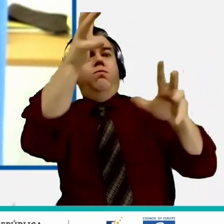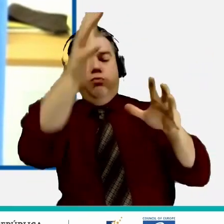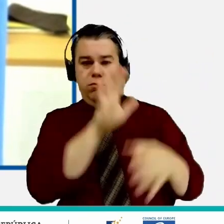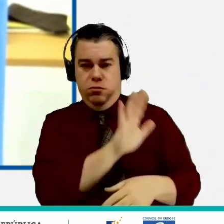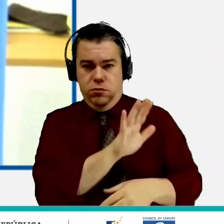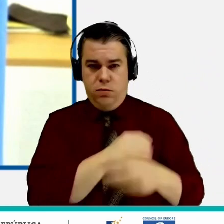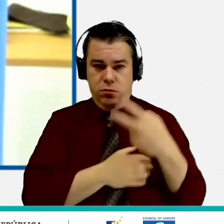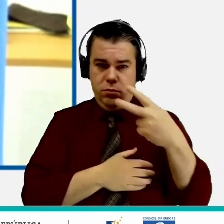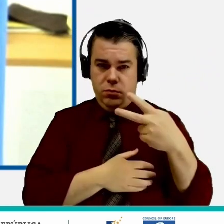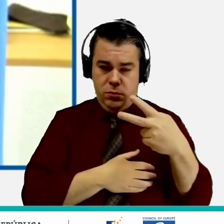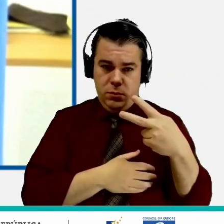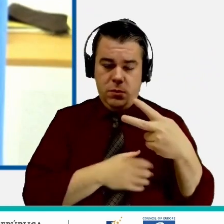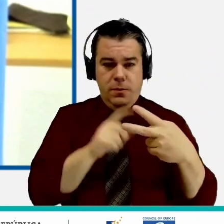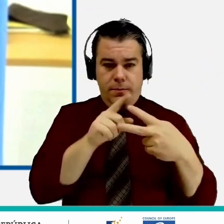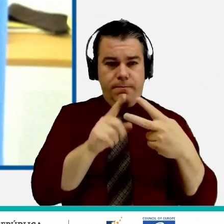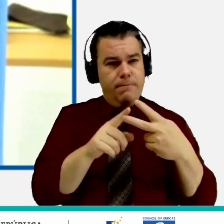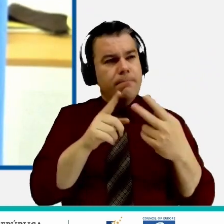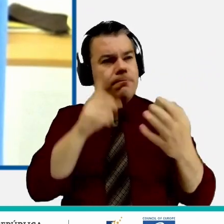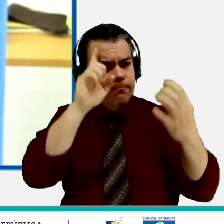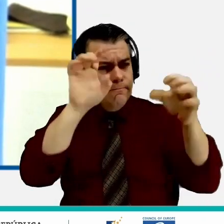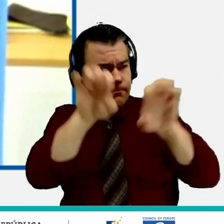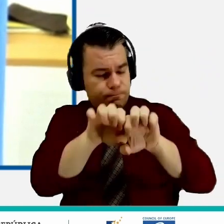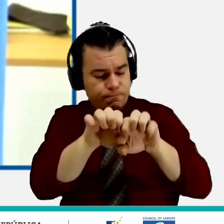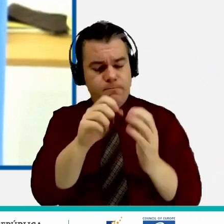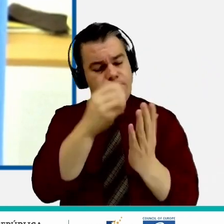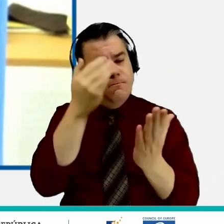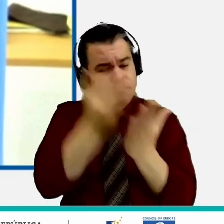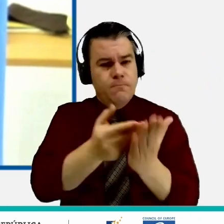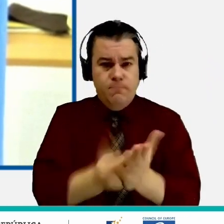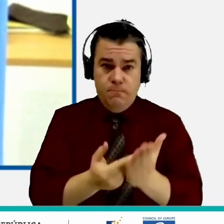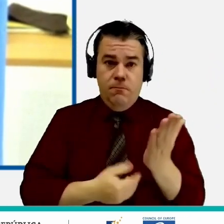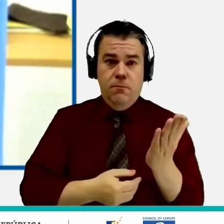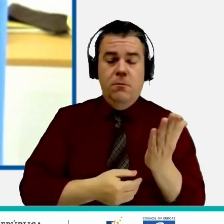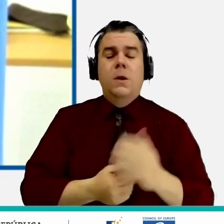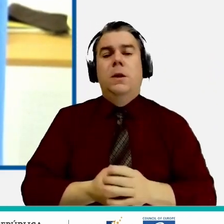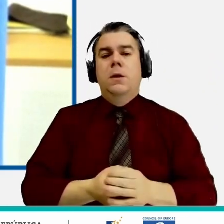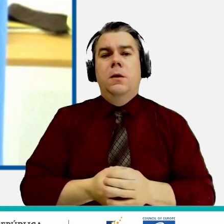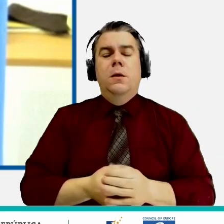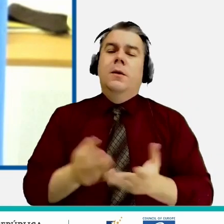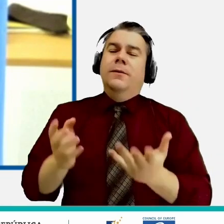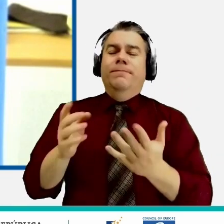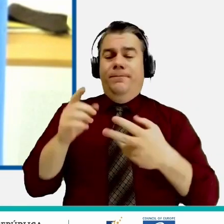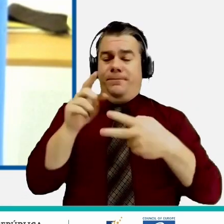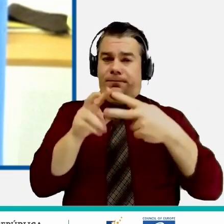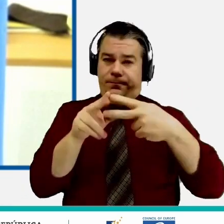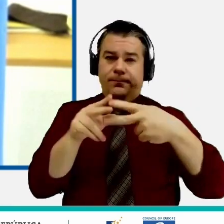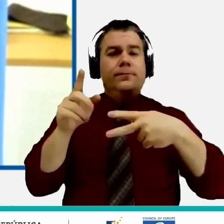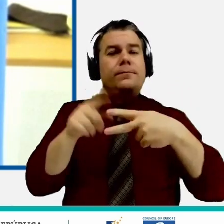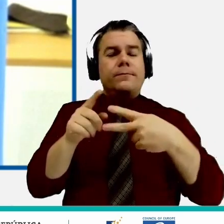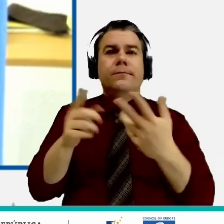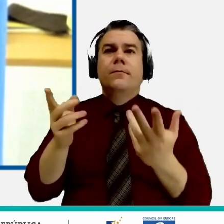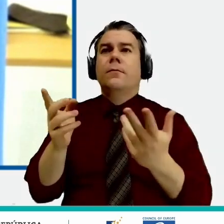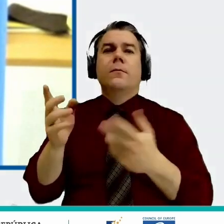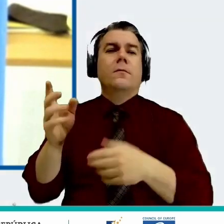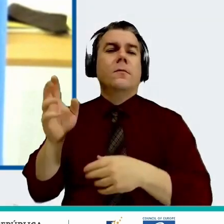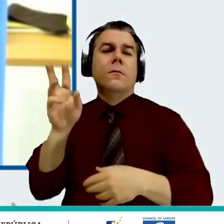secretariat, and which are really key instruments to reduce water-related risks and risks from technological hazards